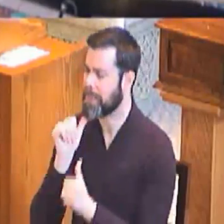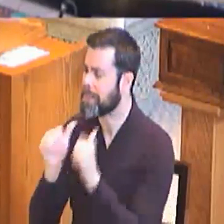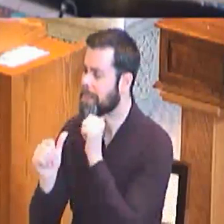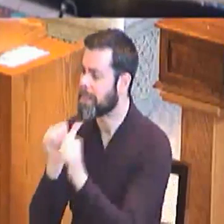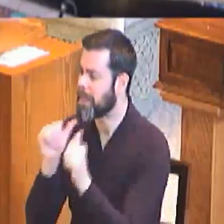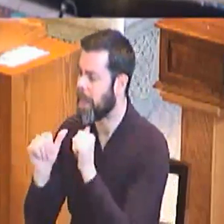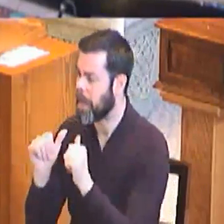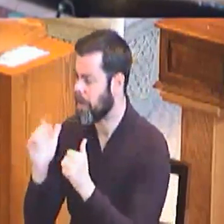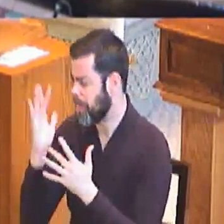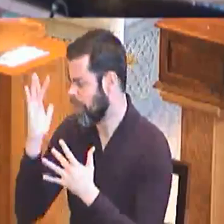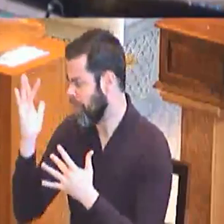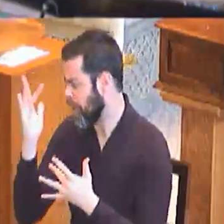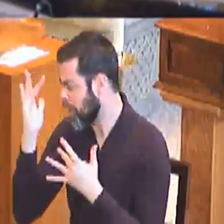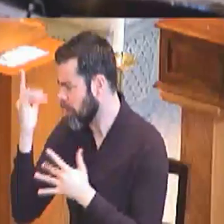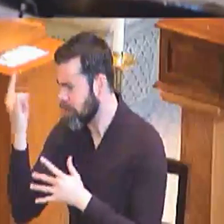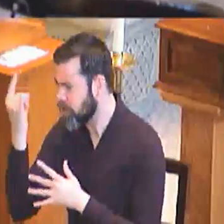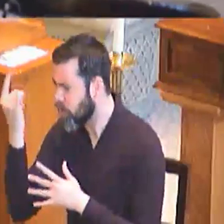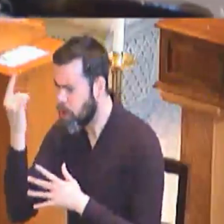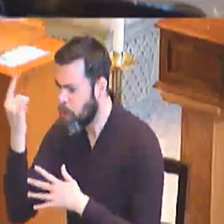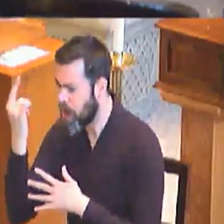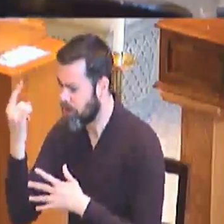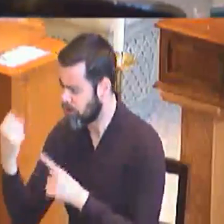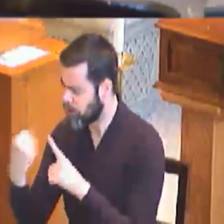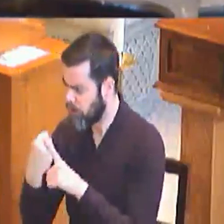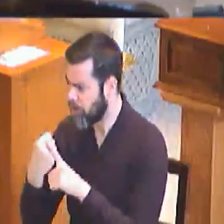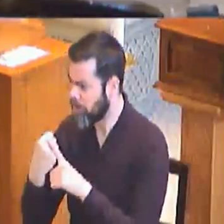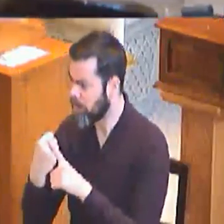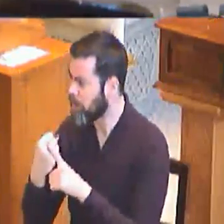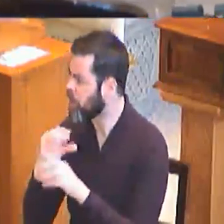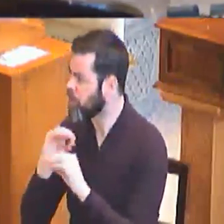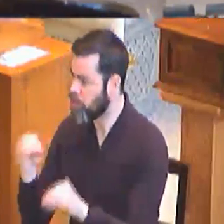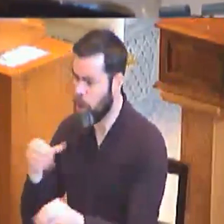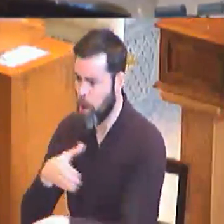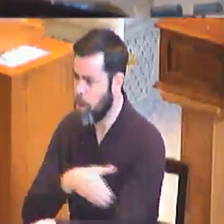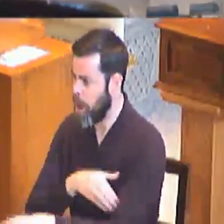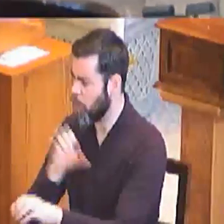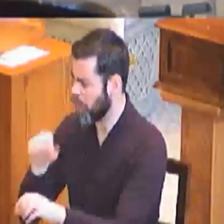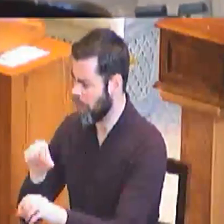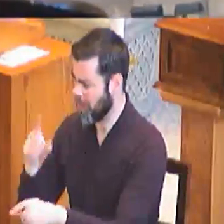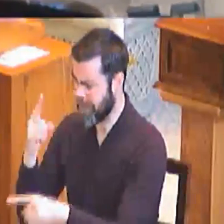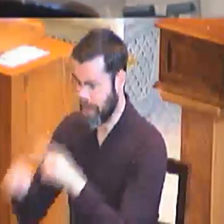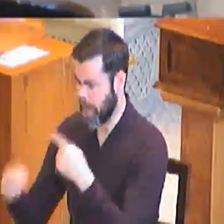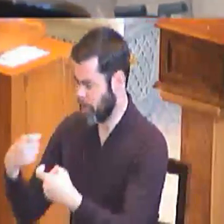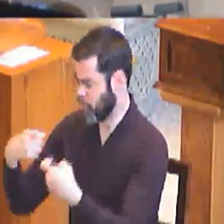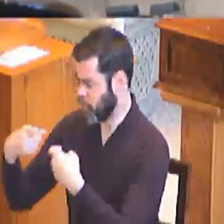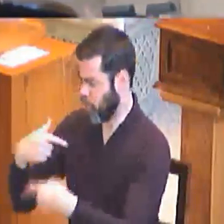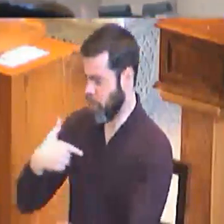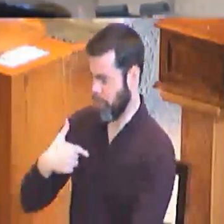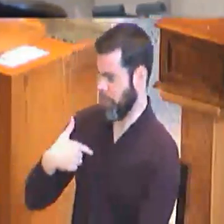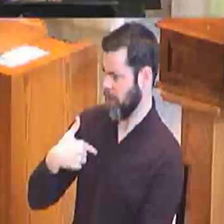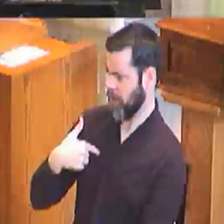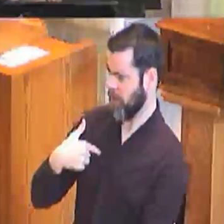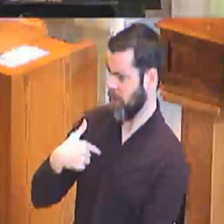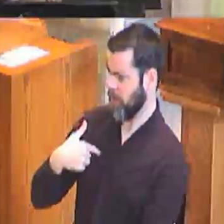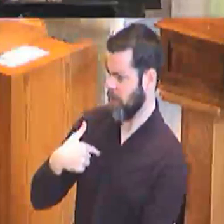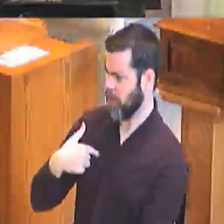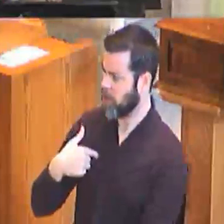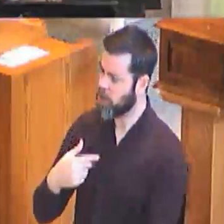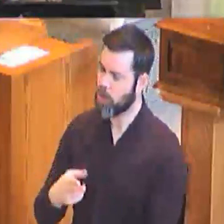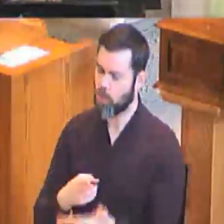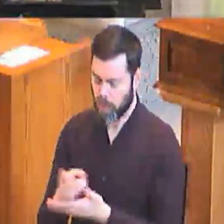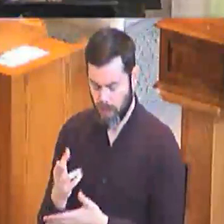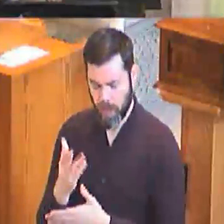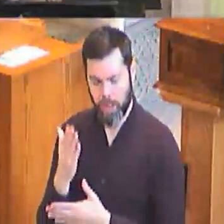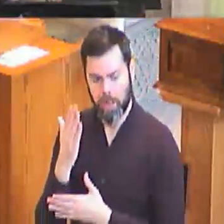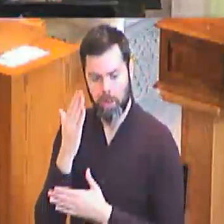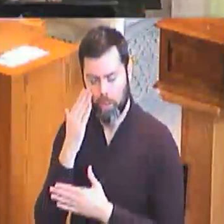has any power over us. For we know that in truth, we are whole and we are well and we are